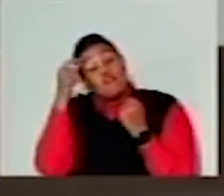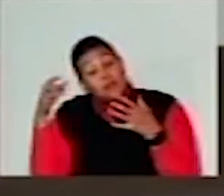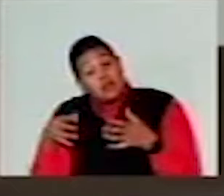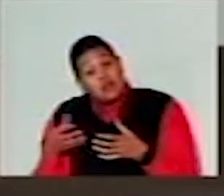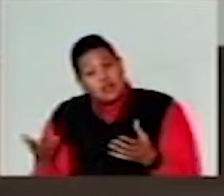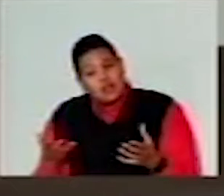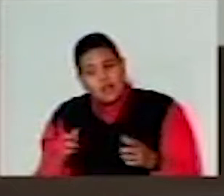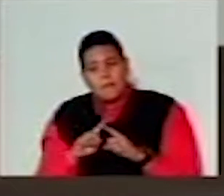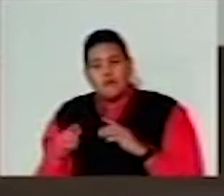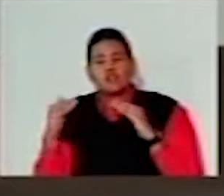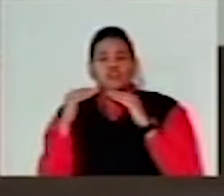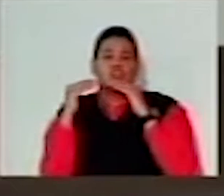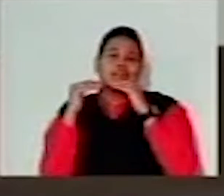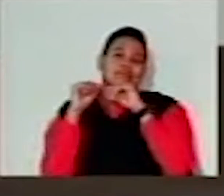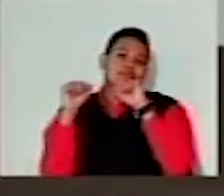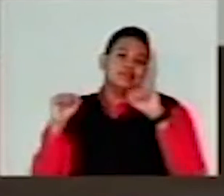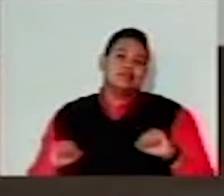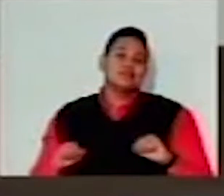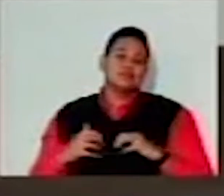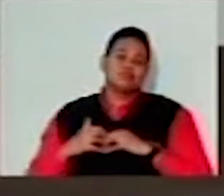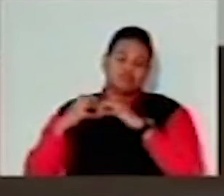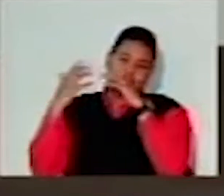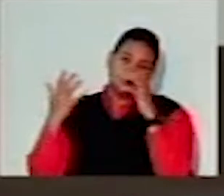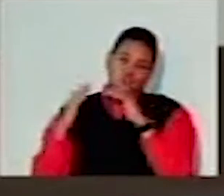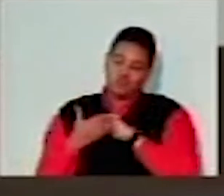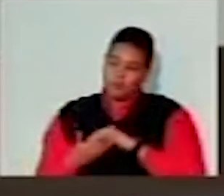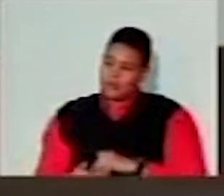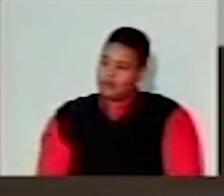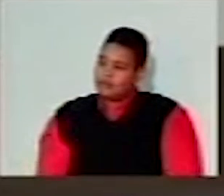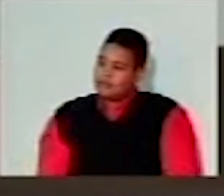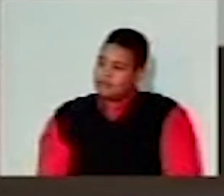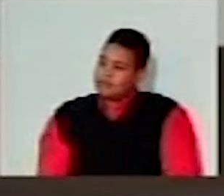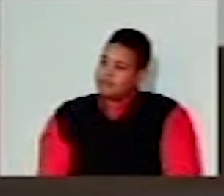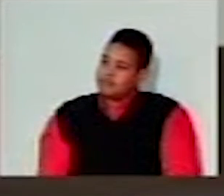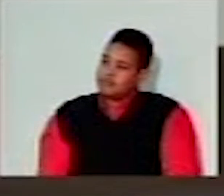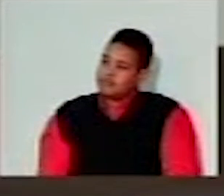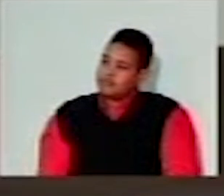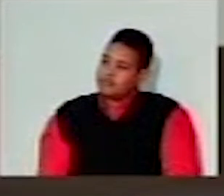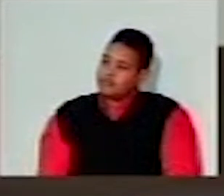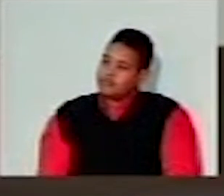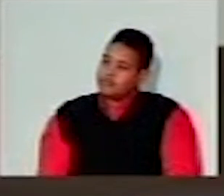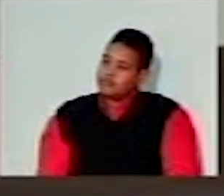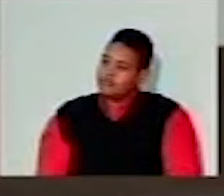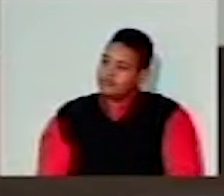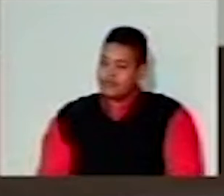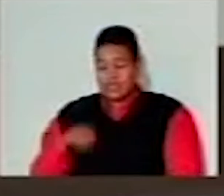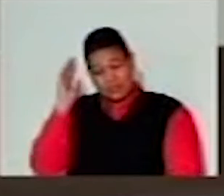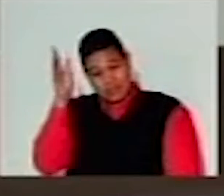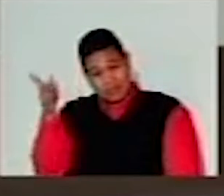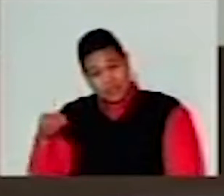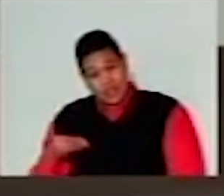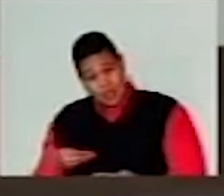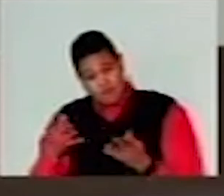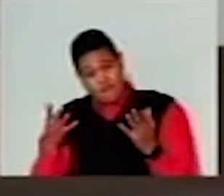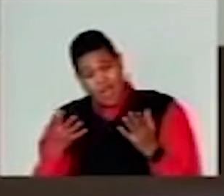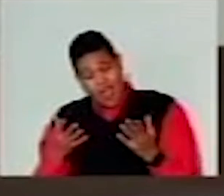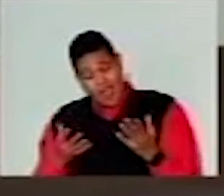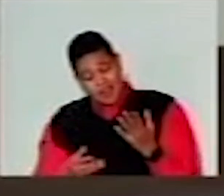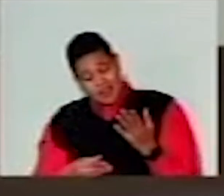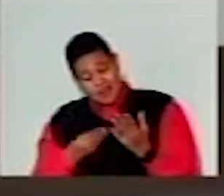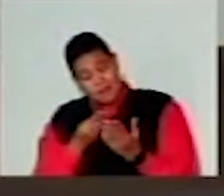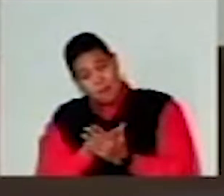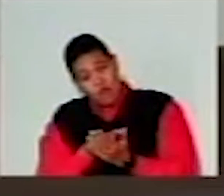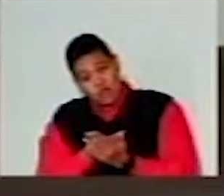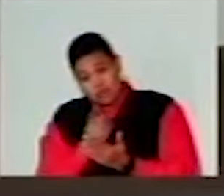but to the justice system. And Mr. Speaker, they have not only provided funds, but they have